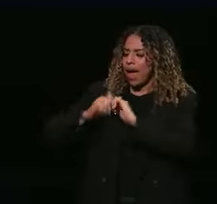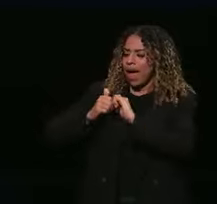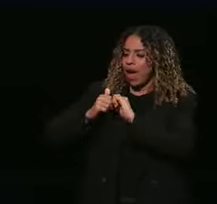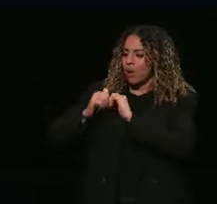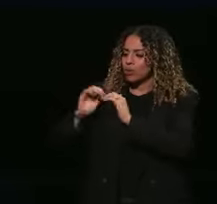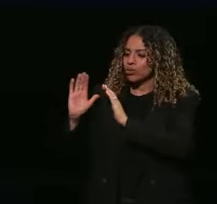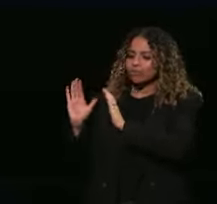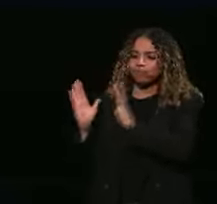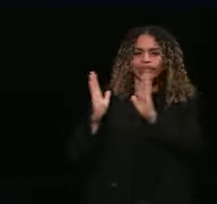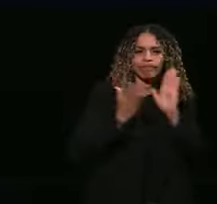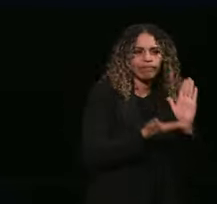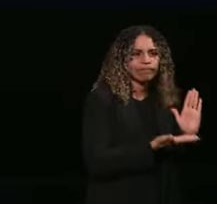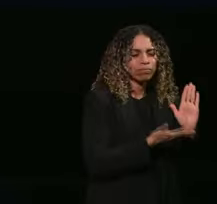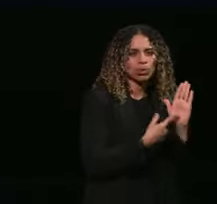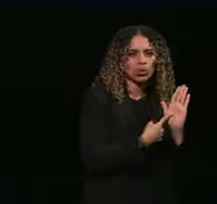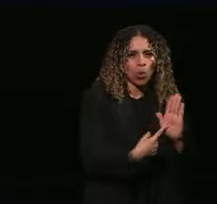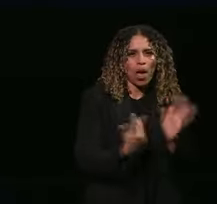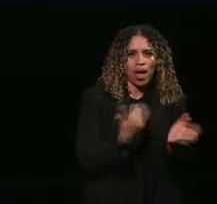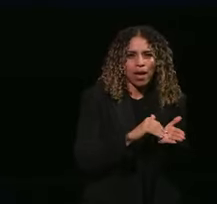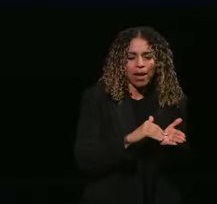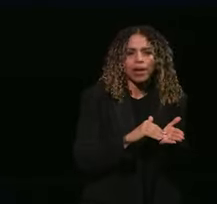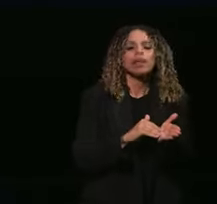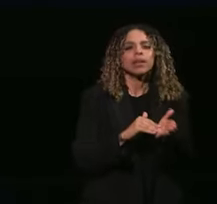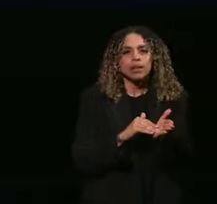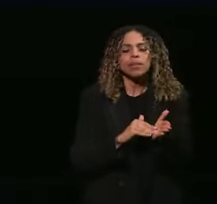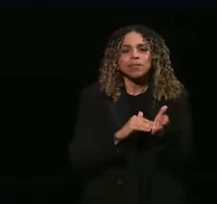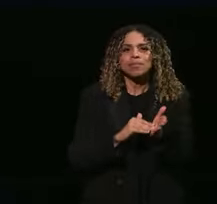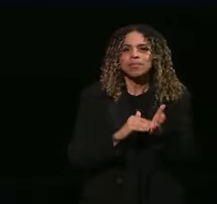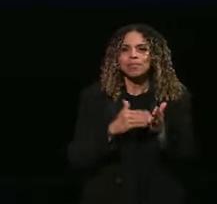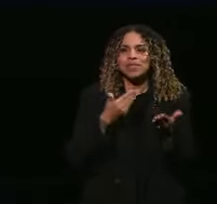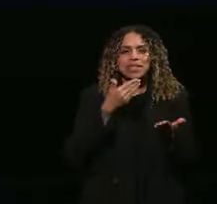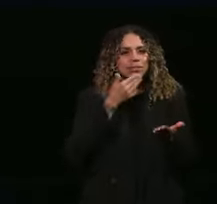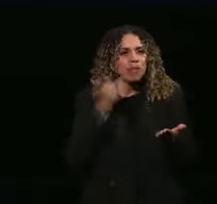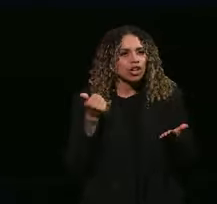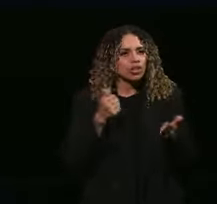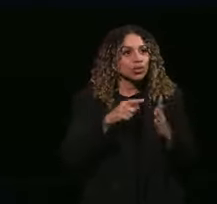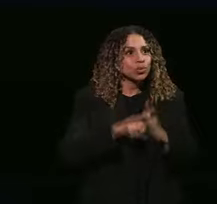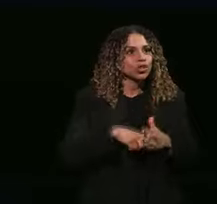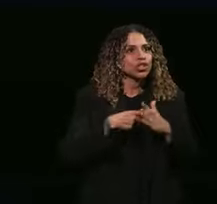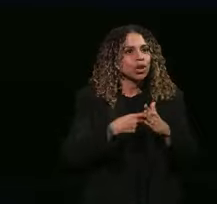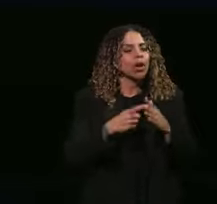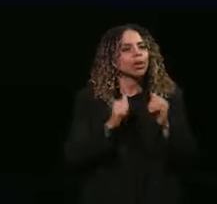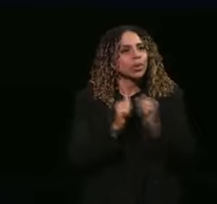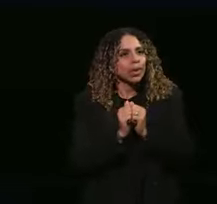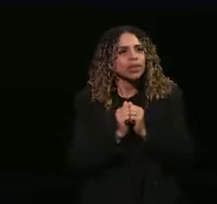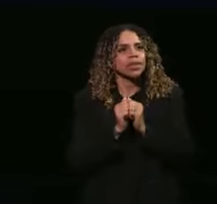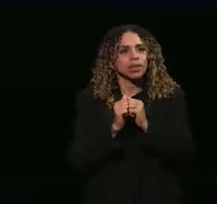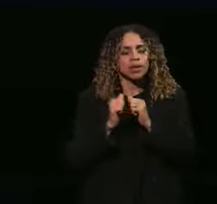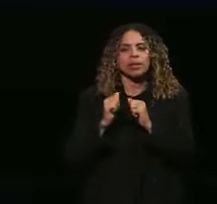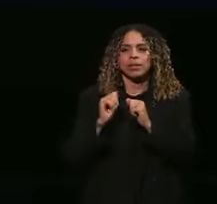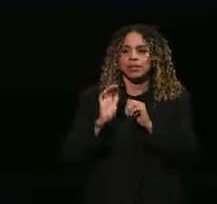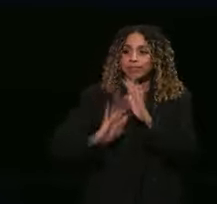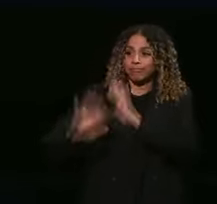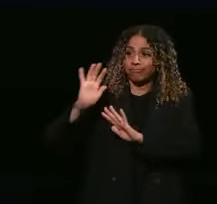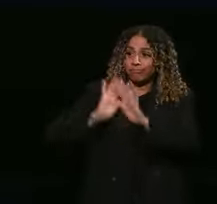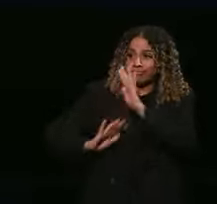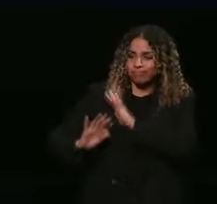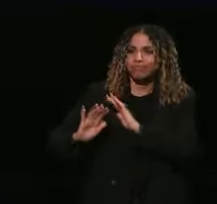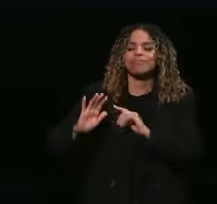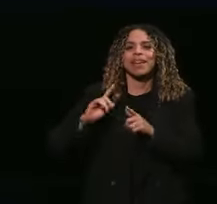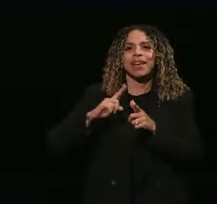since Hitchcock once said, it's better to start with a cliché than to end up with one.